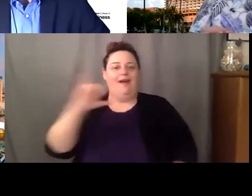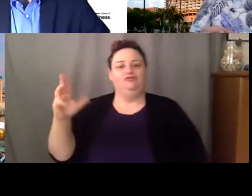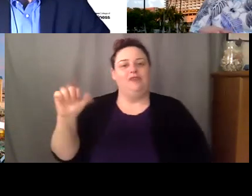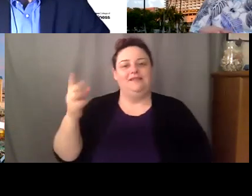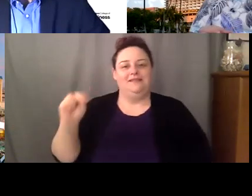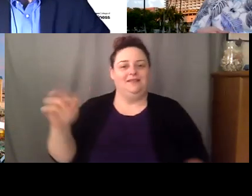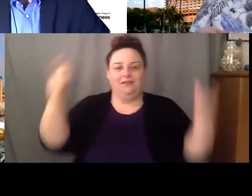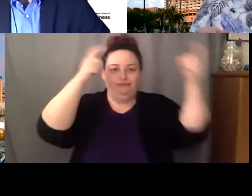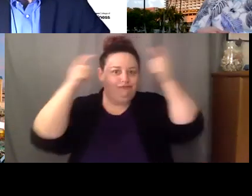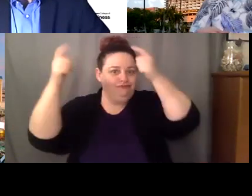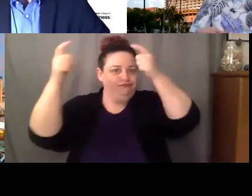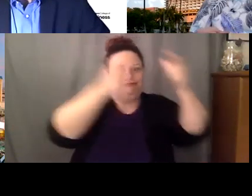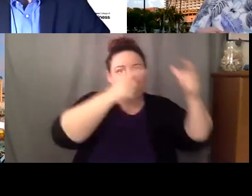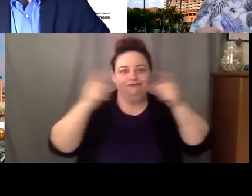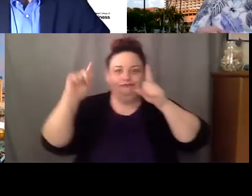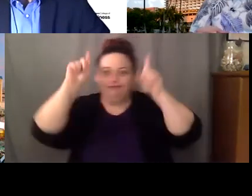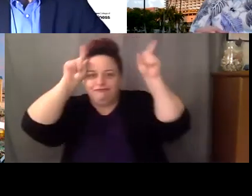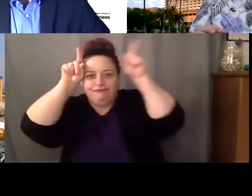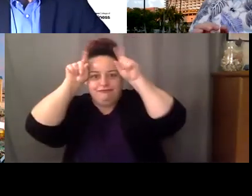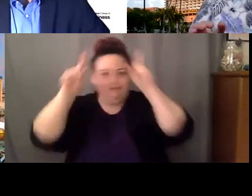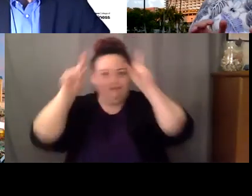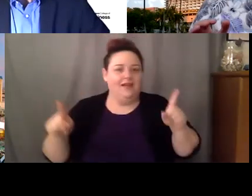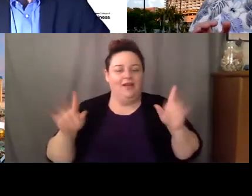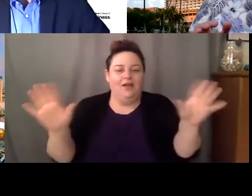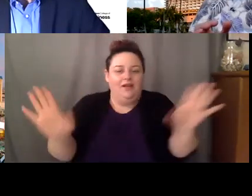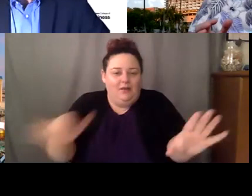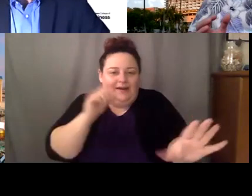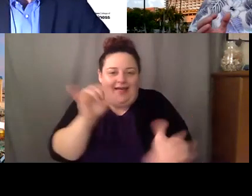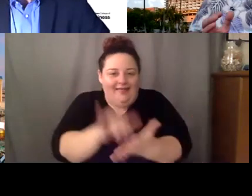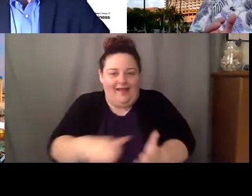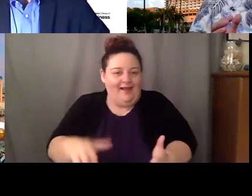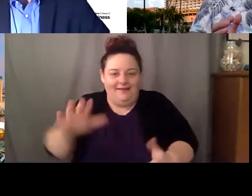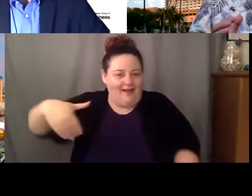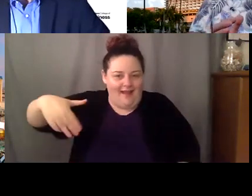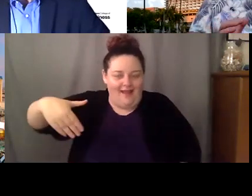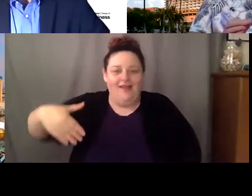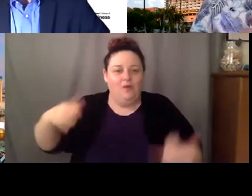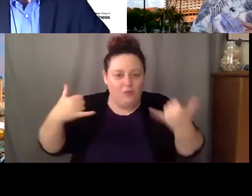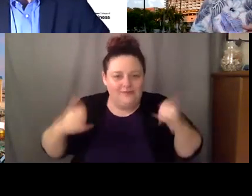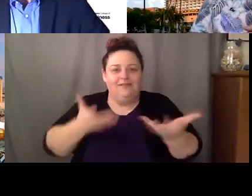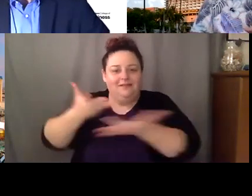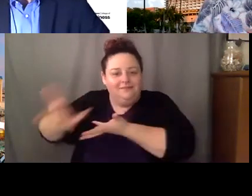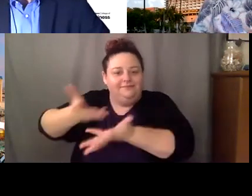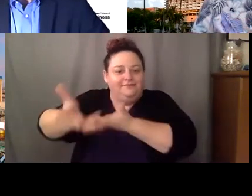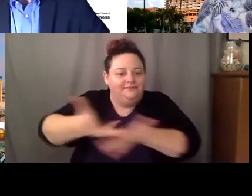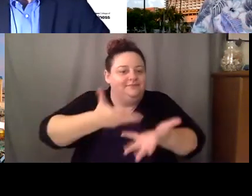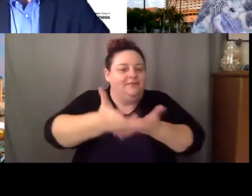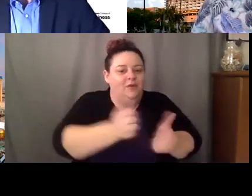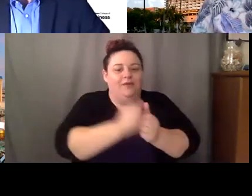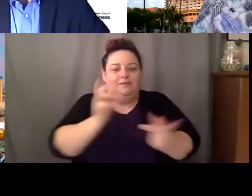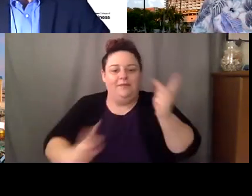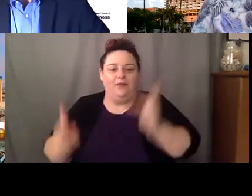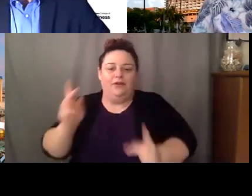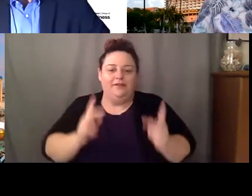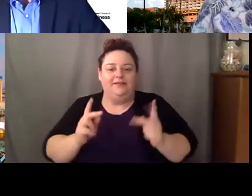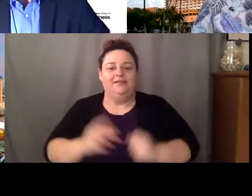if anyone remembers that cartoon, right? Where we're still, it's very much about relationships. It's very much about